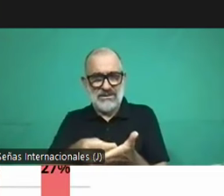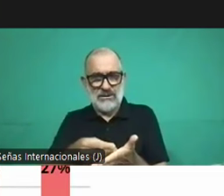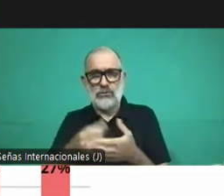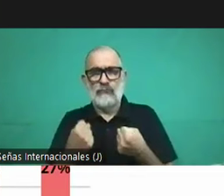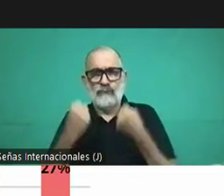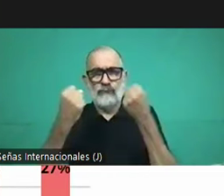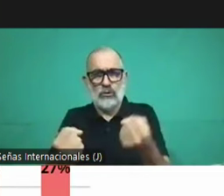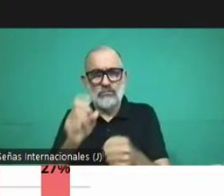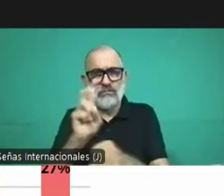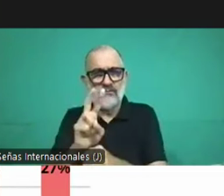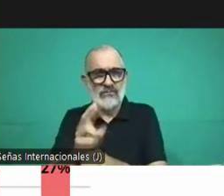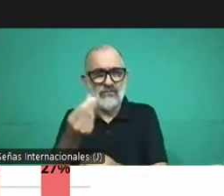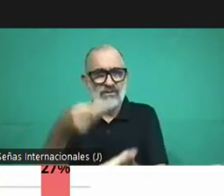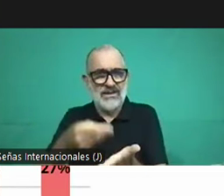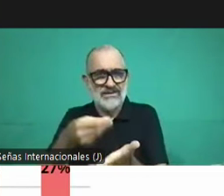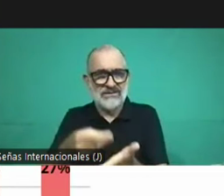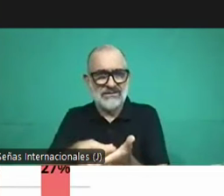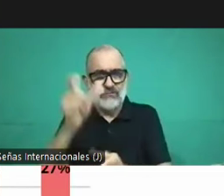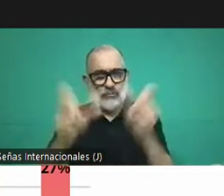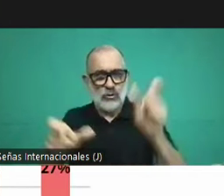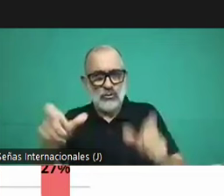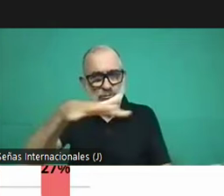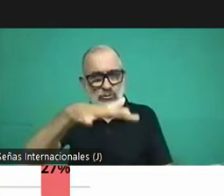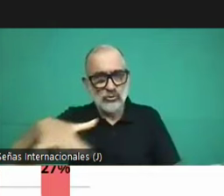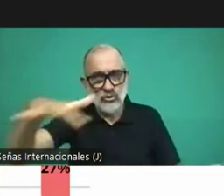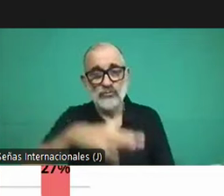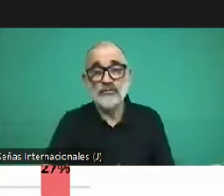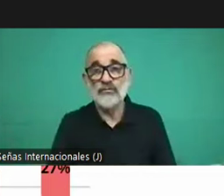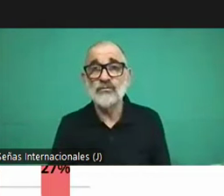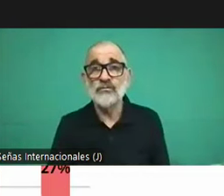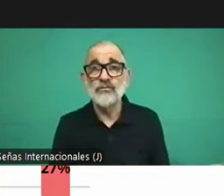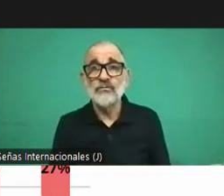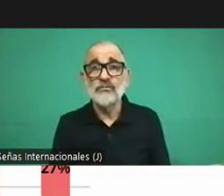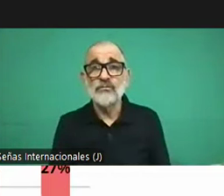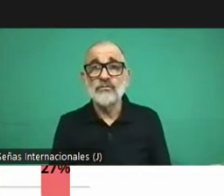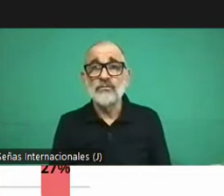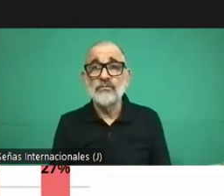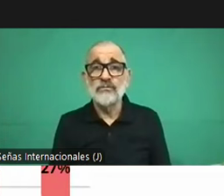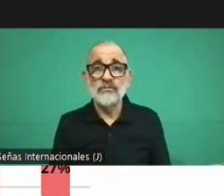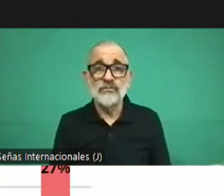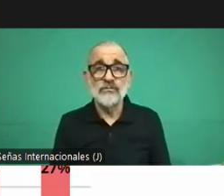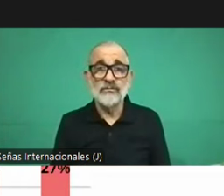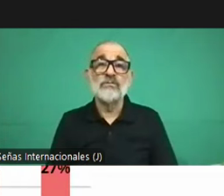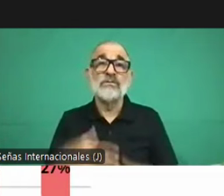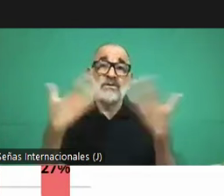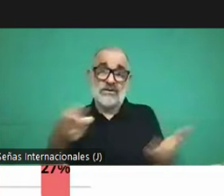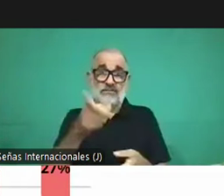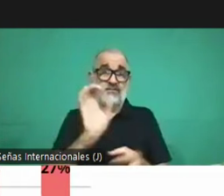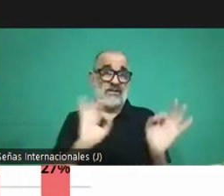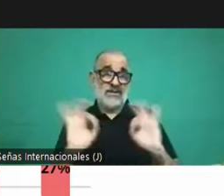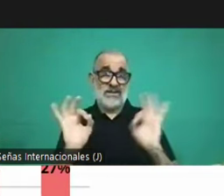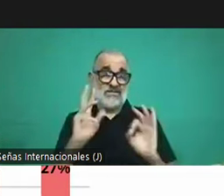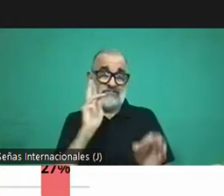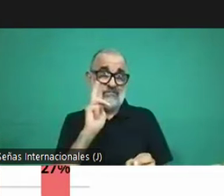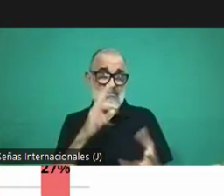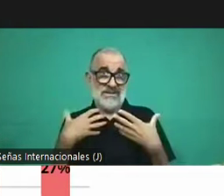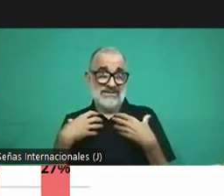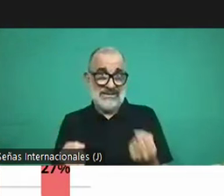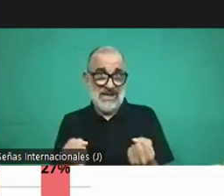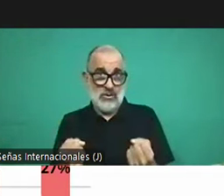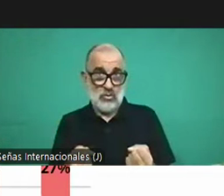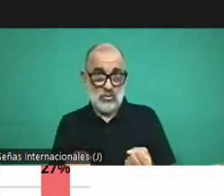end and to be enabled to establish this expendice in health.